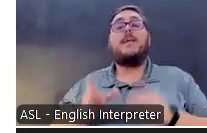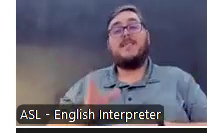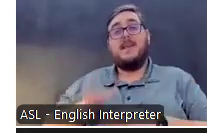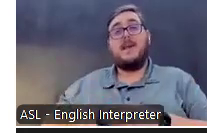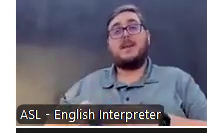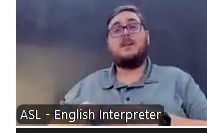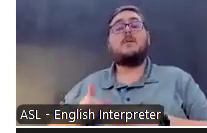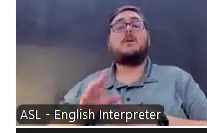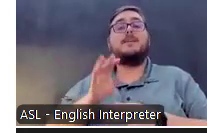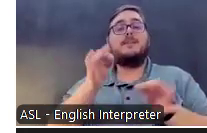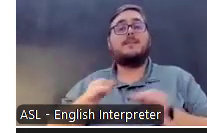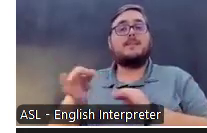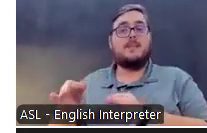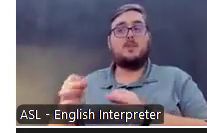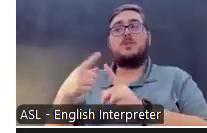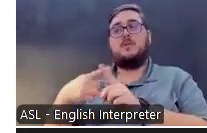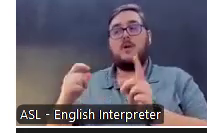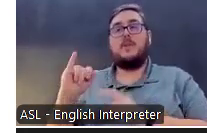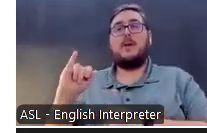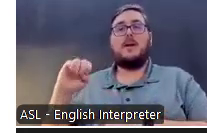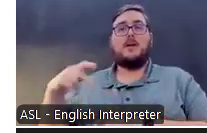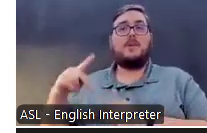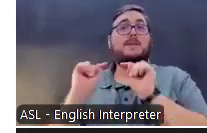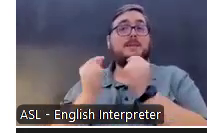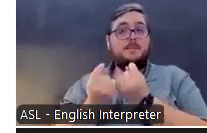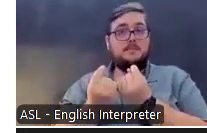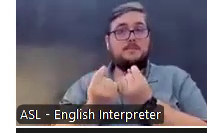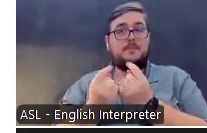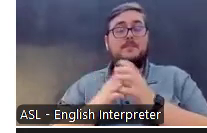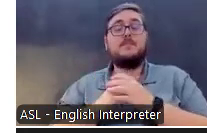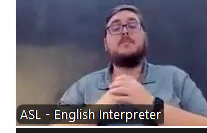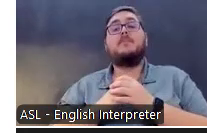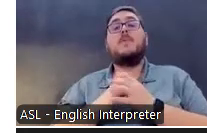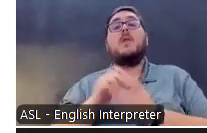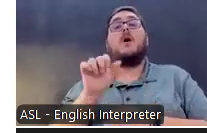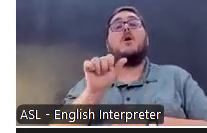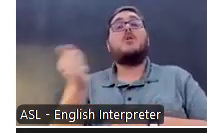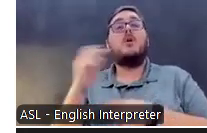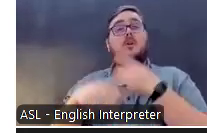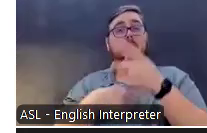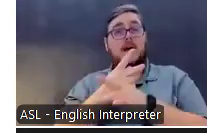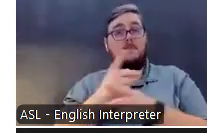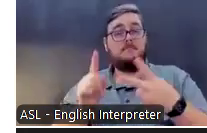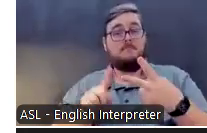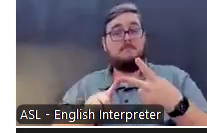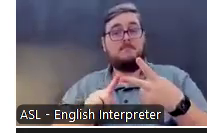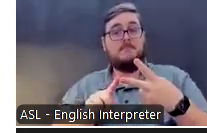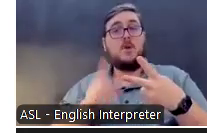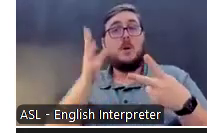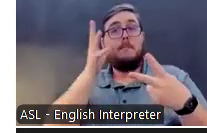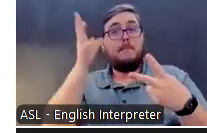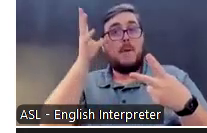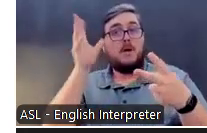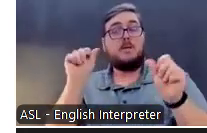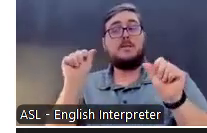The other type of IEE I'm going to discuss is that a parent can obtain an independent evaluation at their own